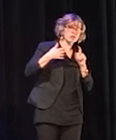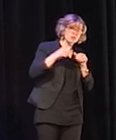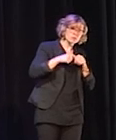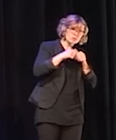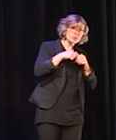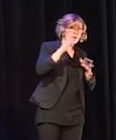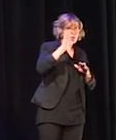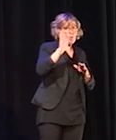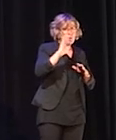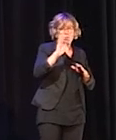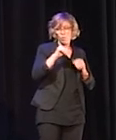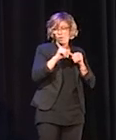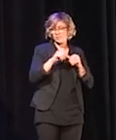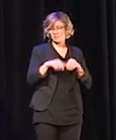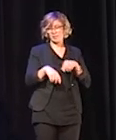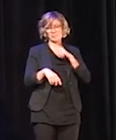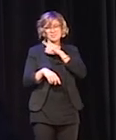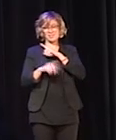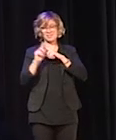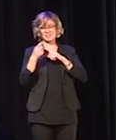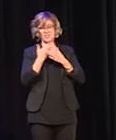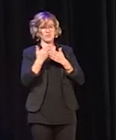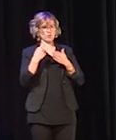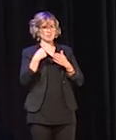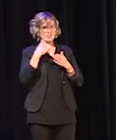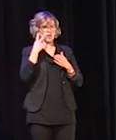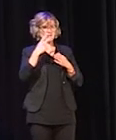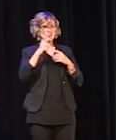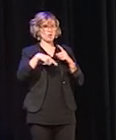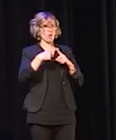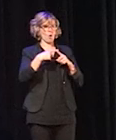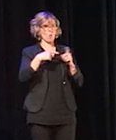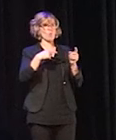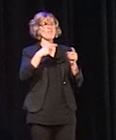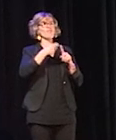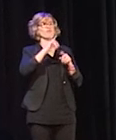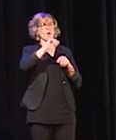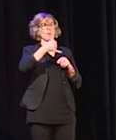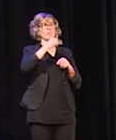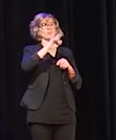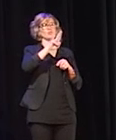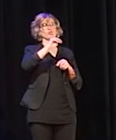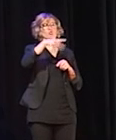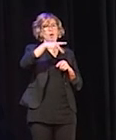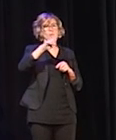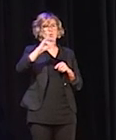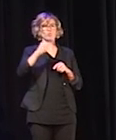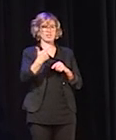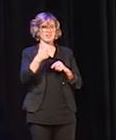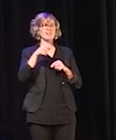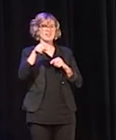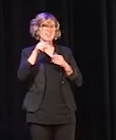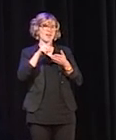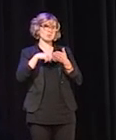This is the first thing I ever saw that came from the jump rig, which is what the Google VR team is developing, or has been developing. It's what I use to film